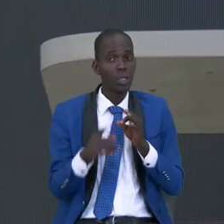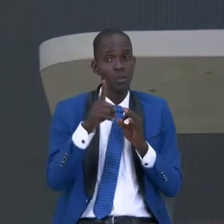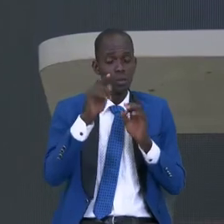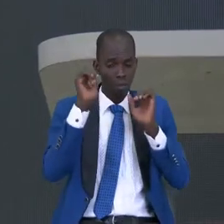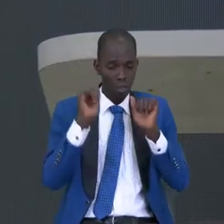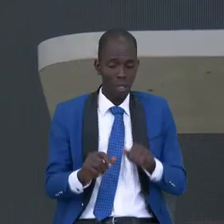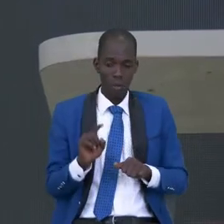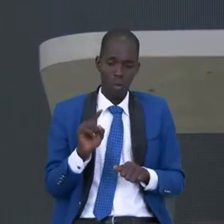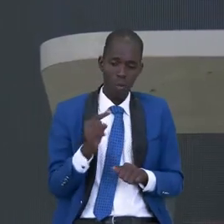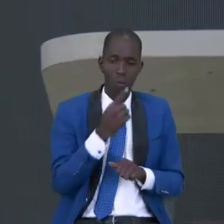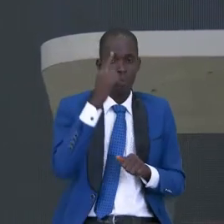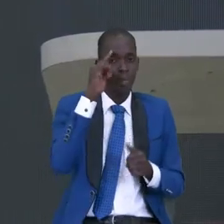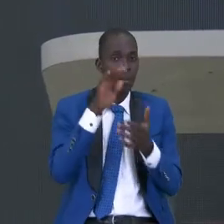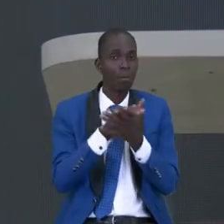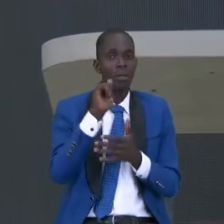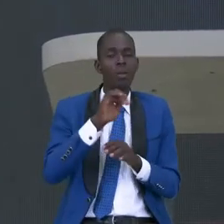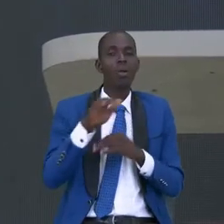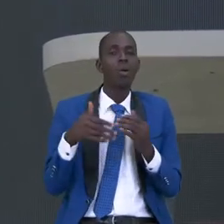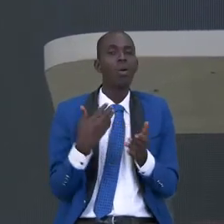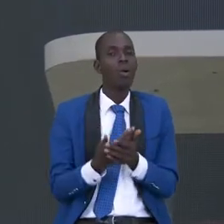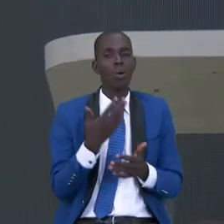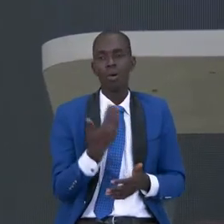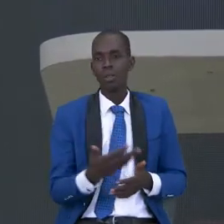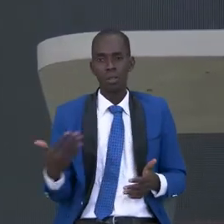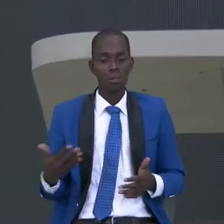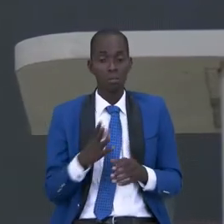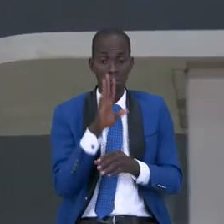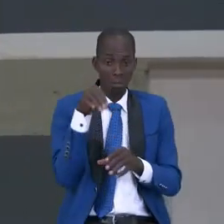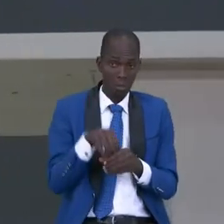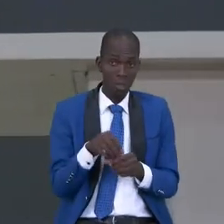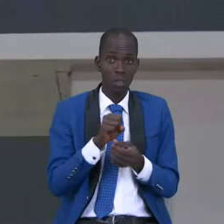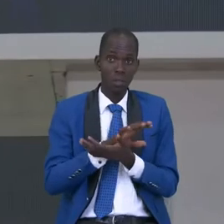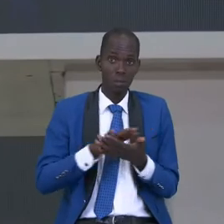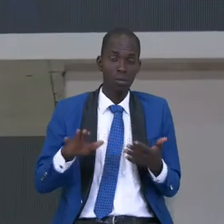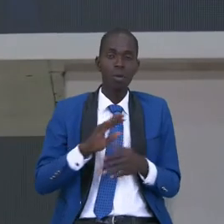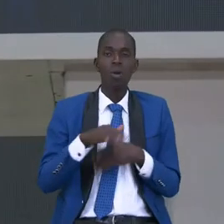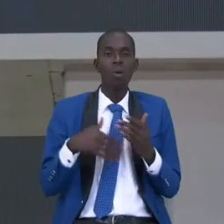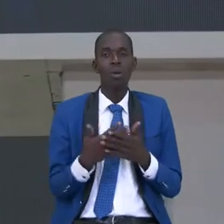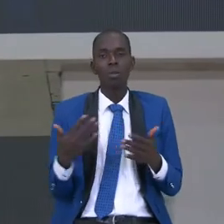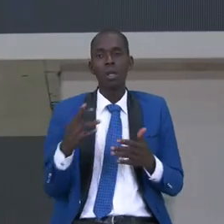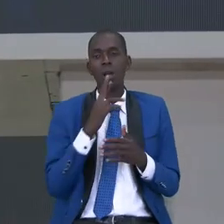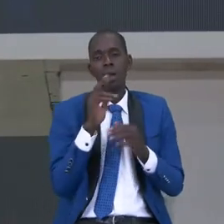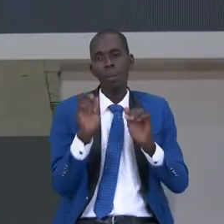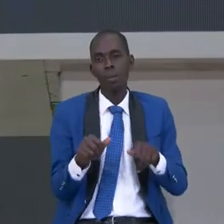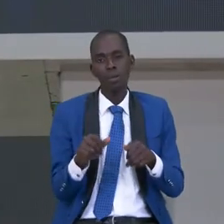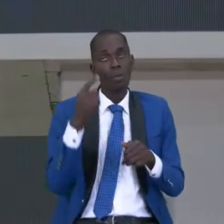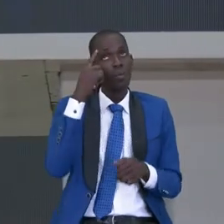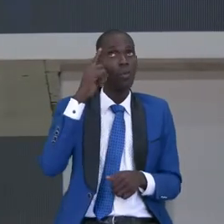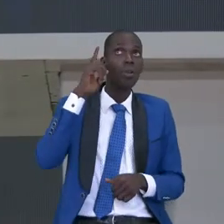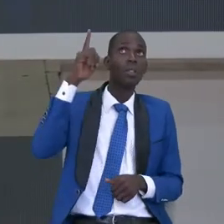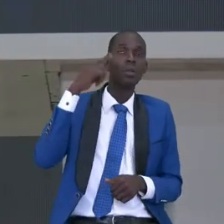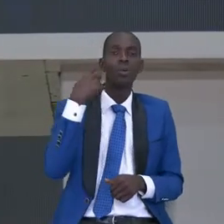only believe, all things, including sanctification, all things are possible for him